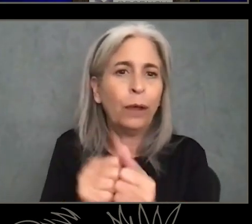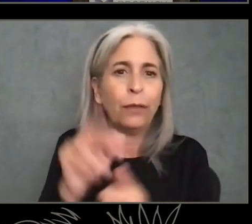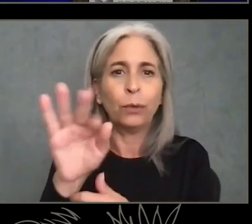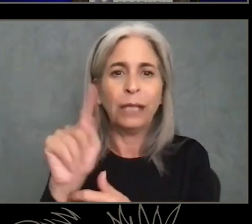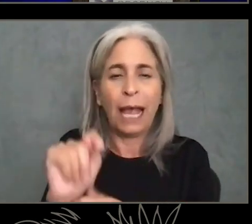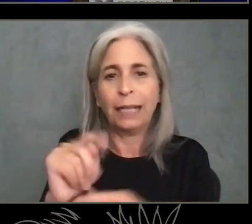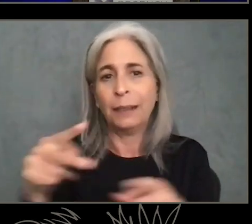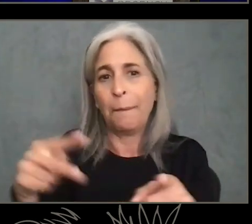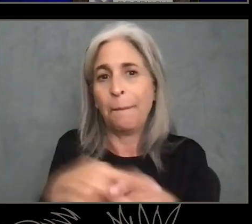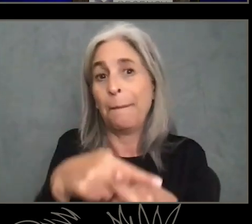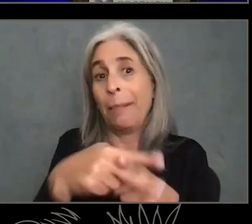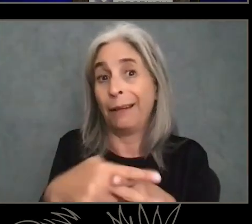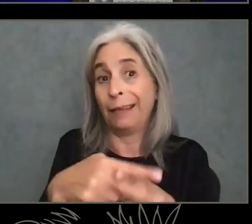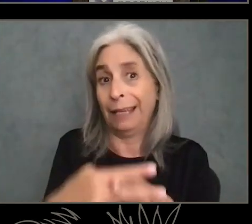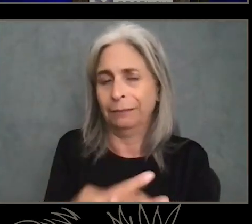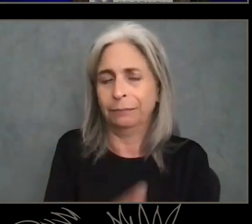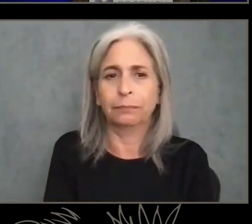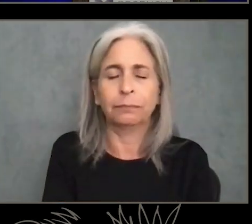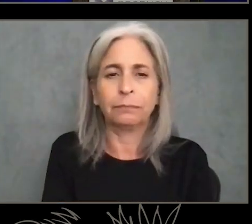React plugin.